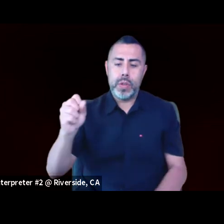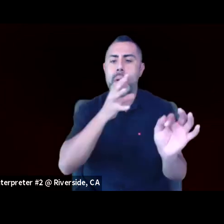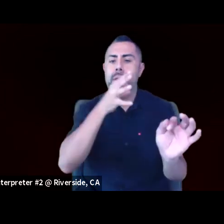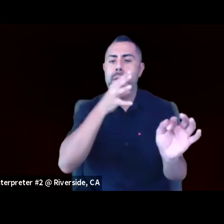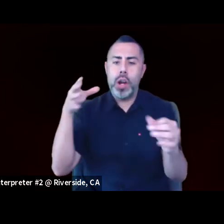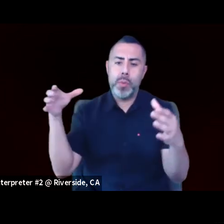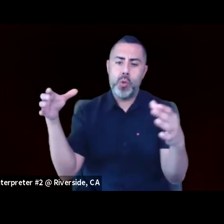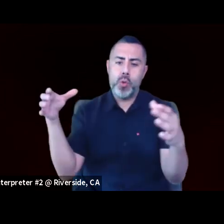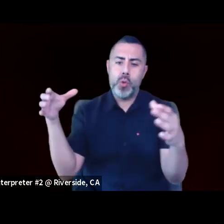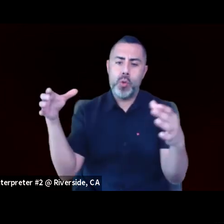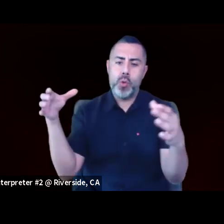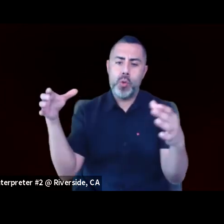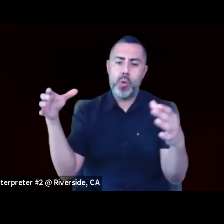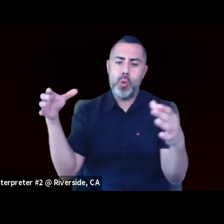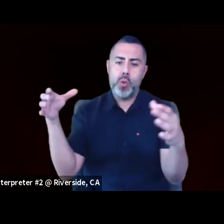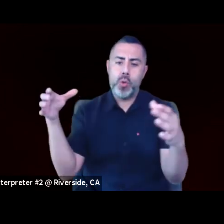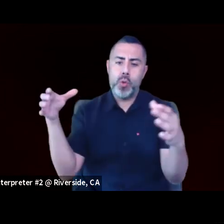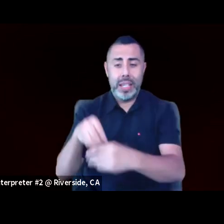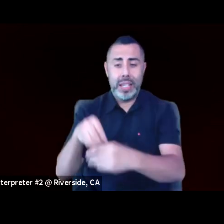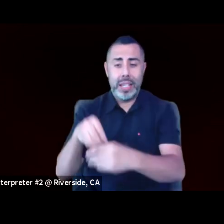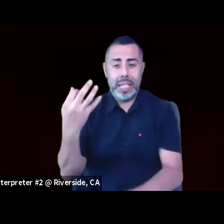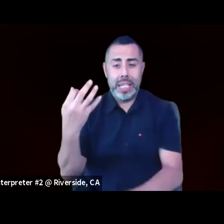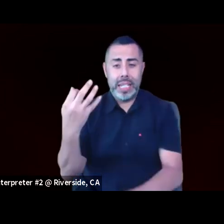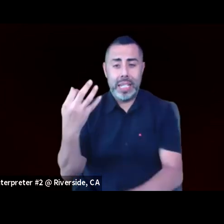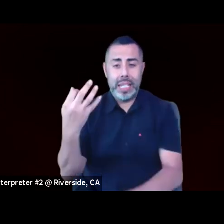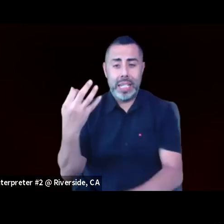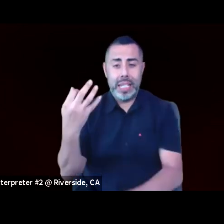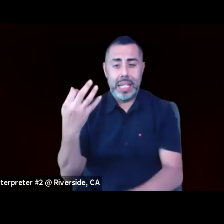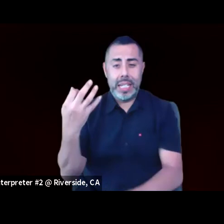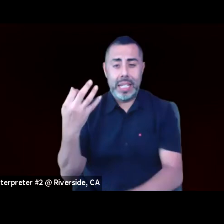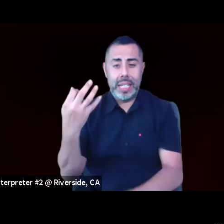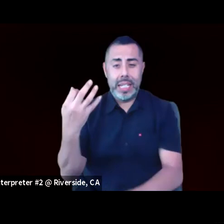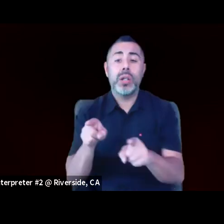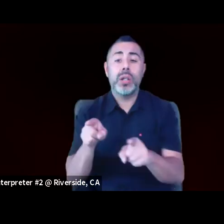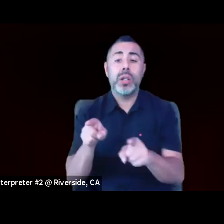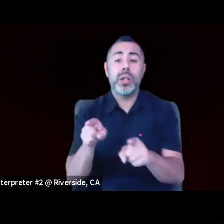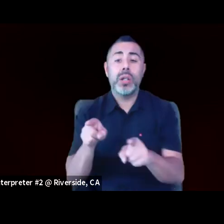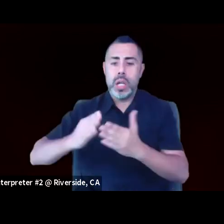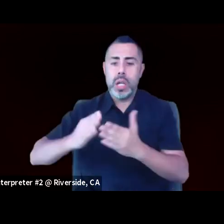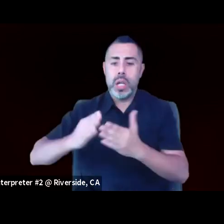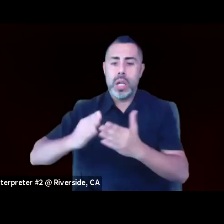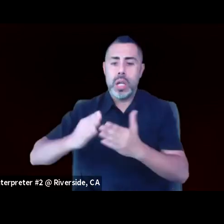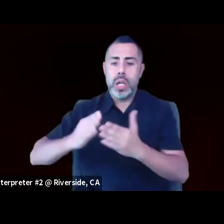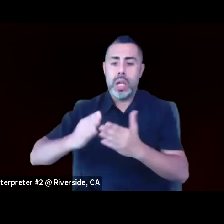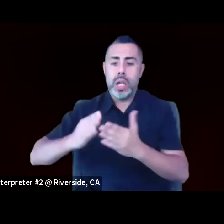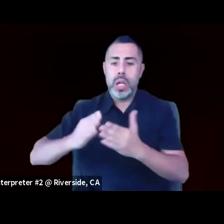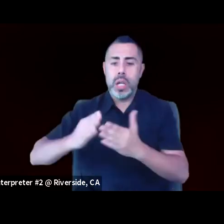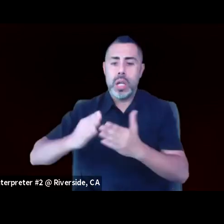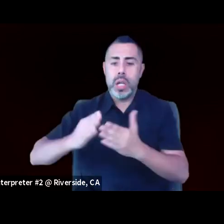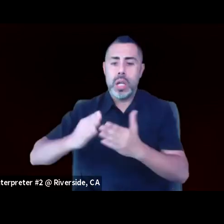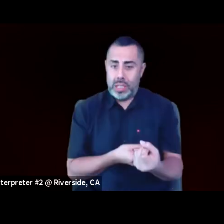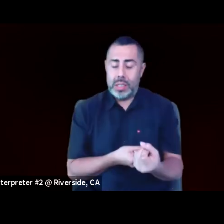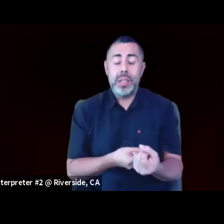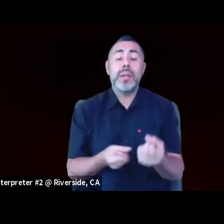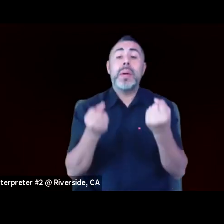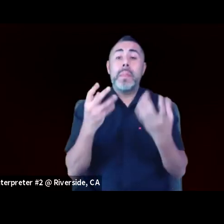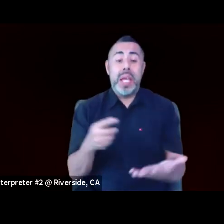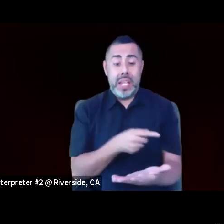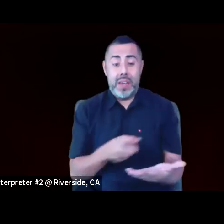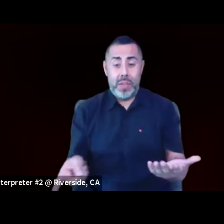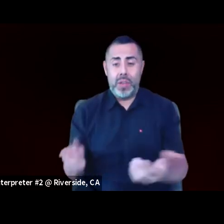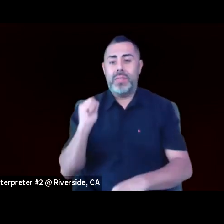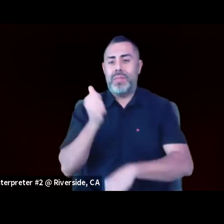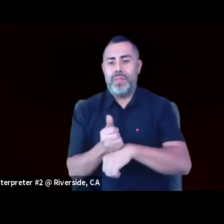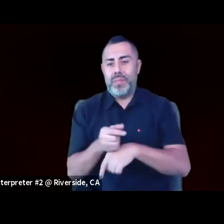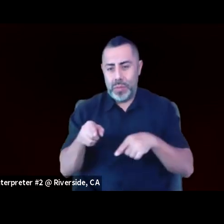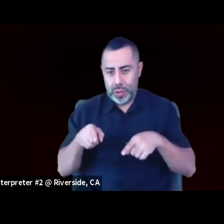1969, and community land trusts, many of which were founded during the Civil Rights Movement and still exist